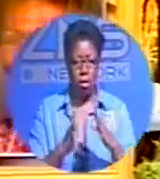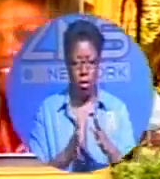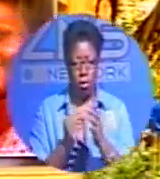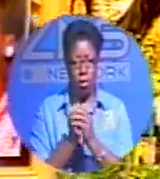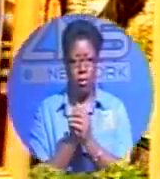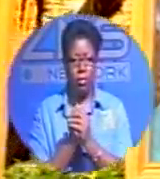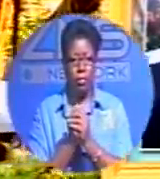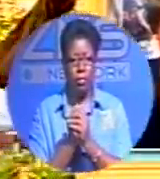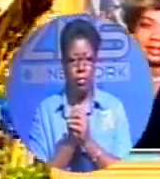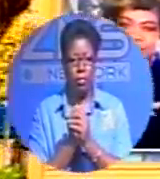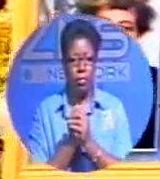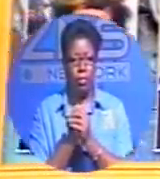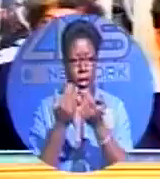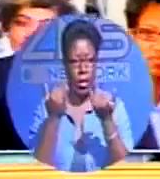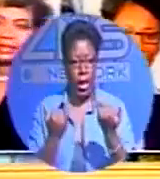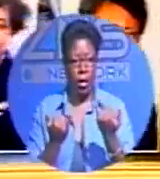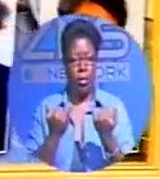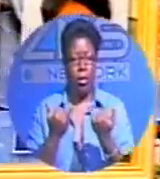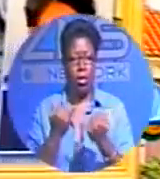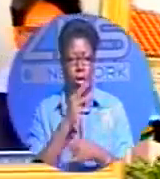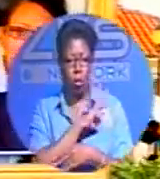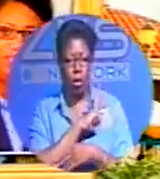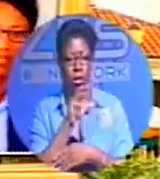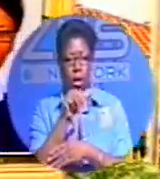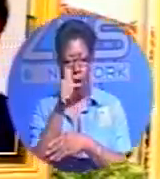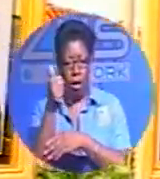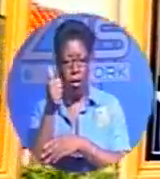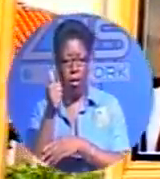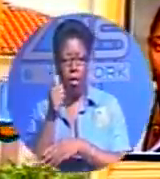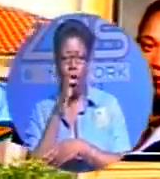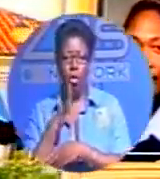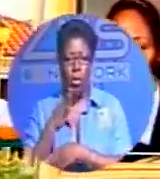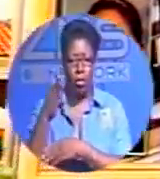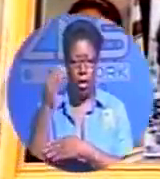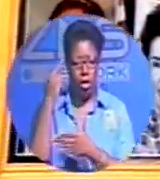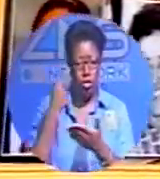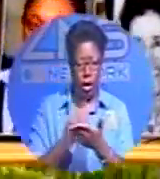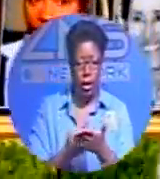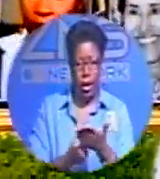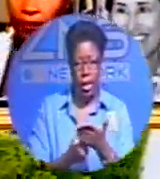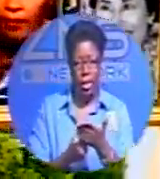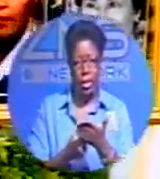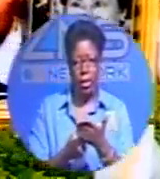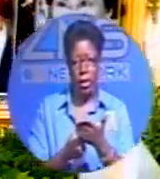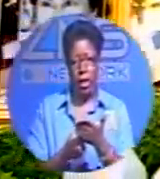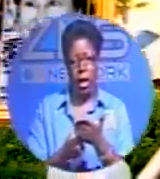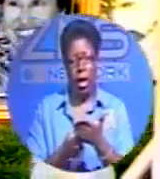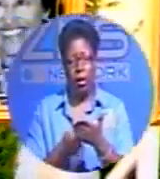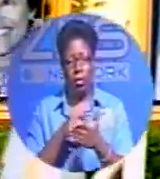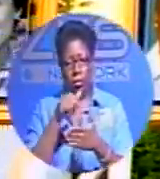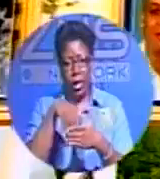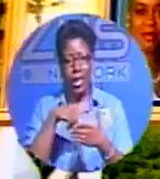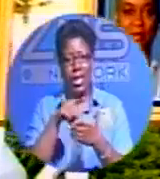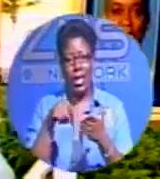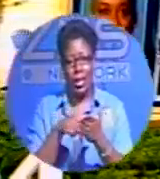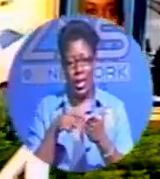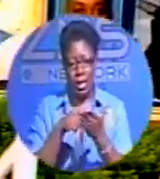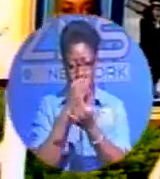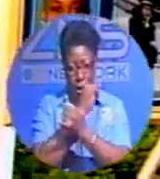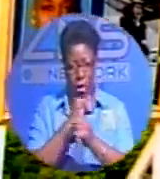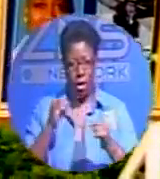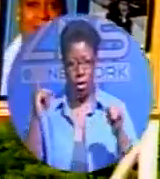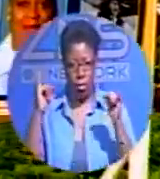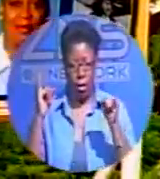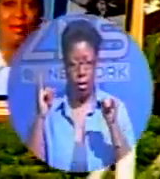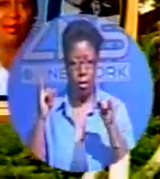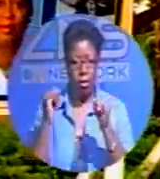stopped. Now, Ms. Williams and other suffragettes are being recognized this independence anniversary for fostering positive change